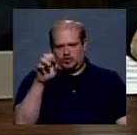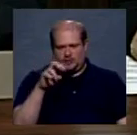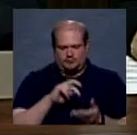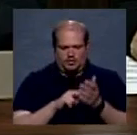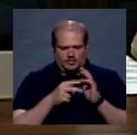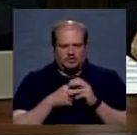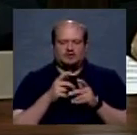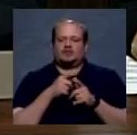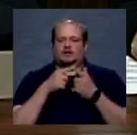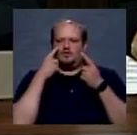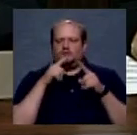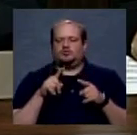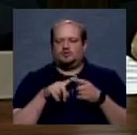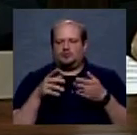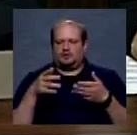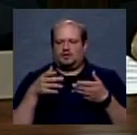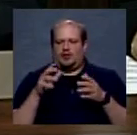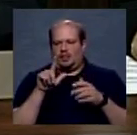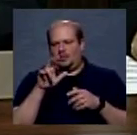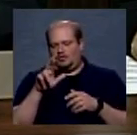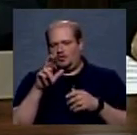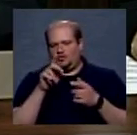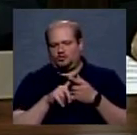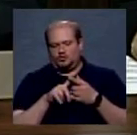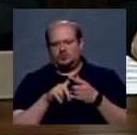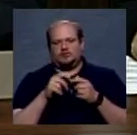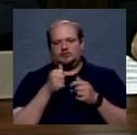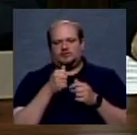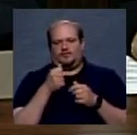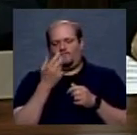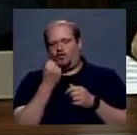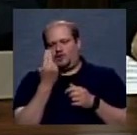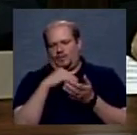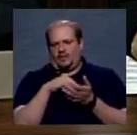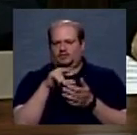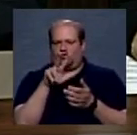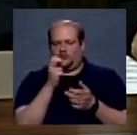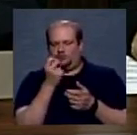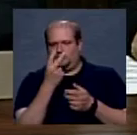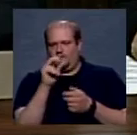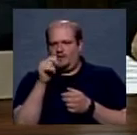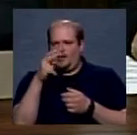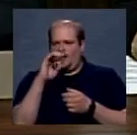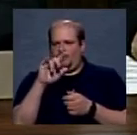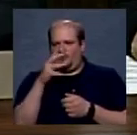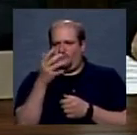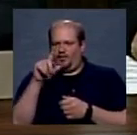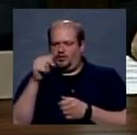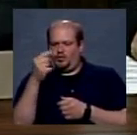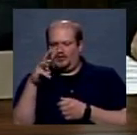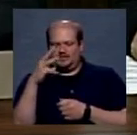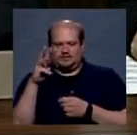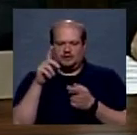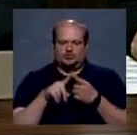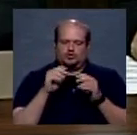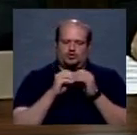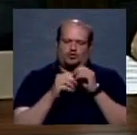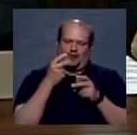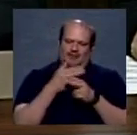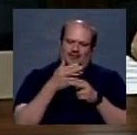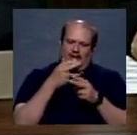purposes, a resolution to amend Little Rock, Arkansas Ordinance Number 14,312 of April the 5th, 2016 to correct the name